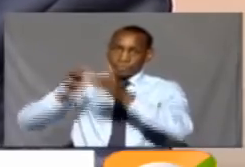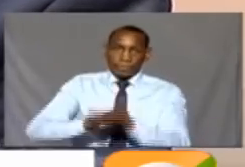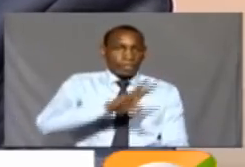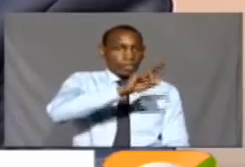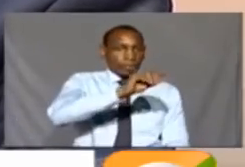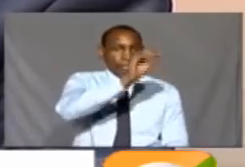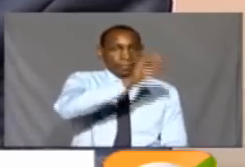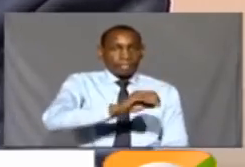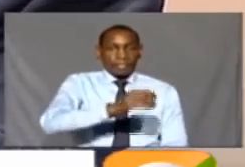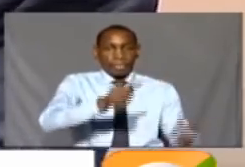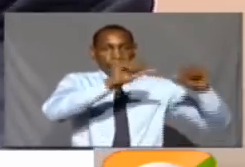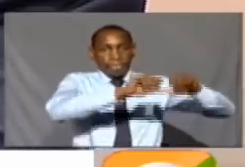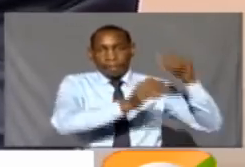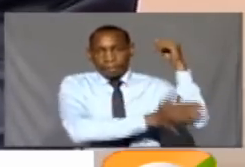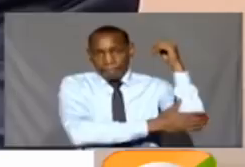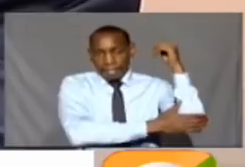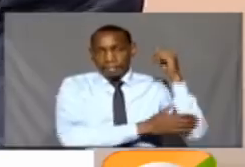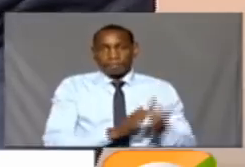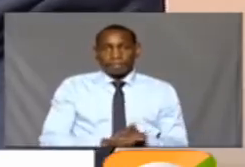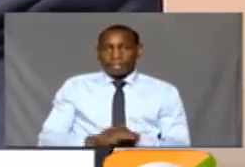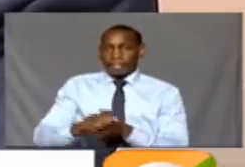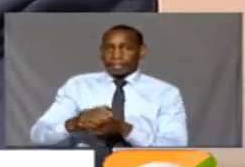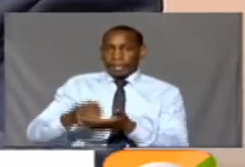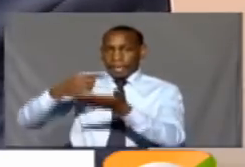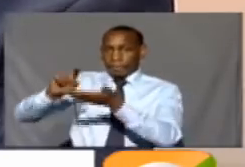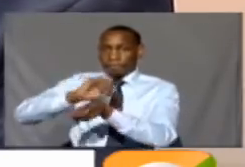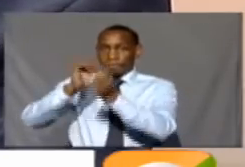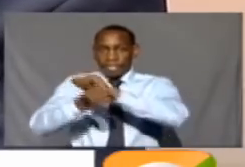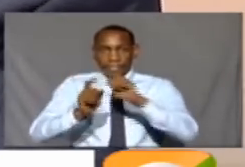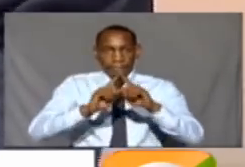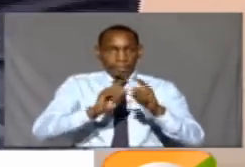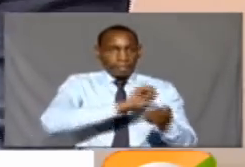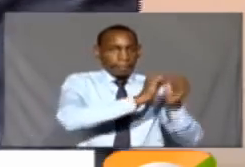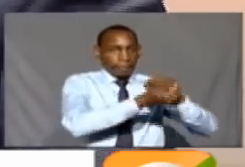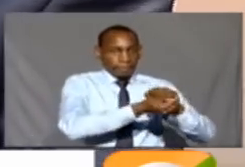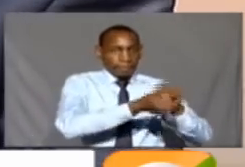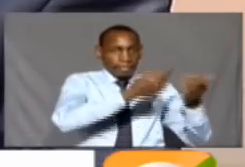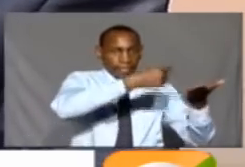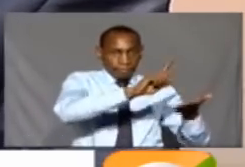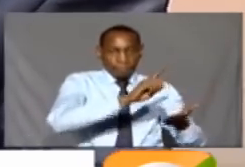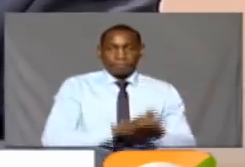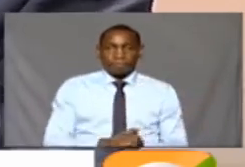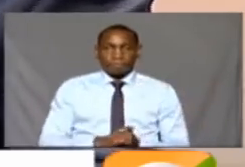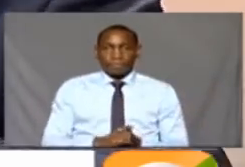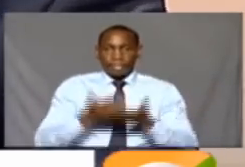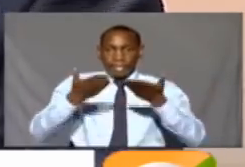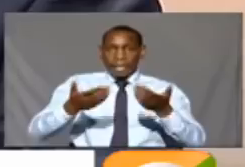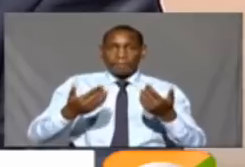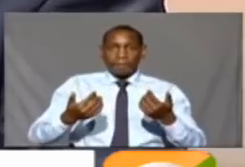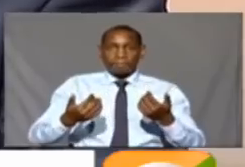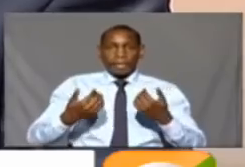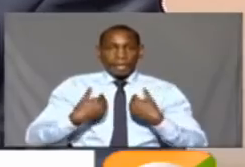20% bad. So there was a school of Petitia to Badilisha, exactly. Badilisha to Petitia. We've now come to the